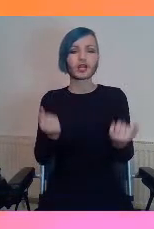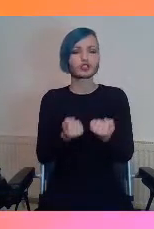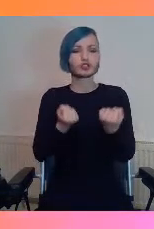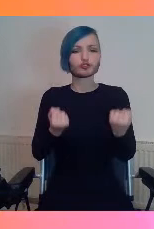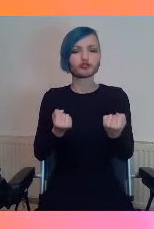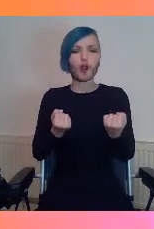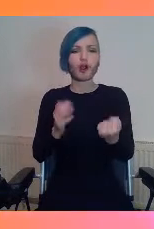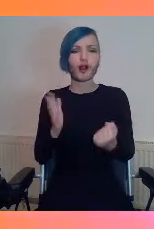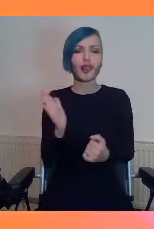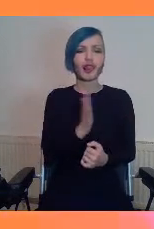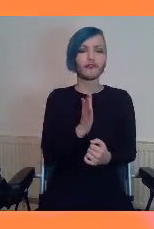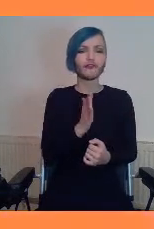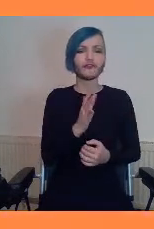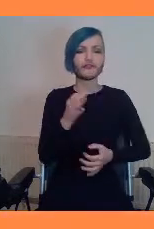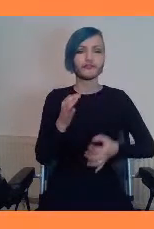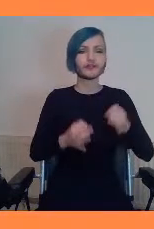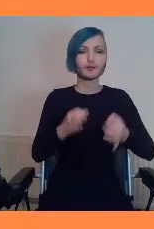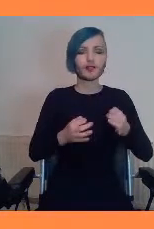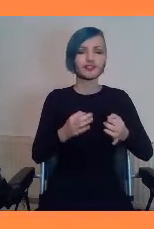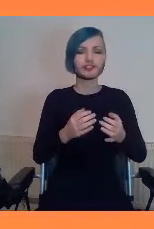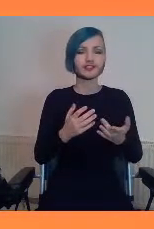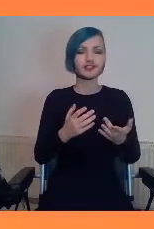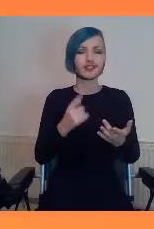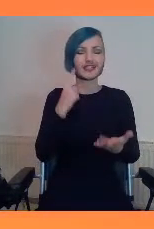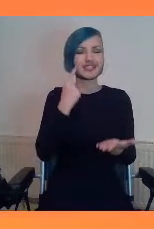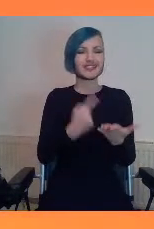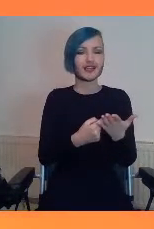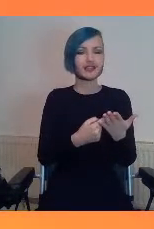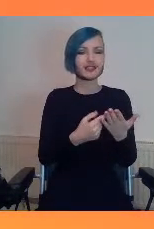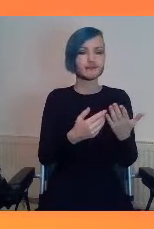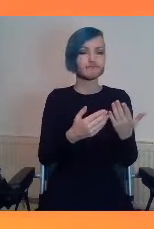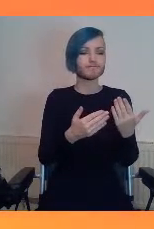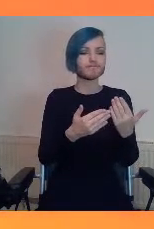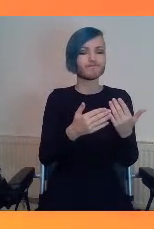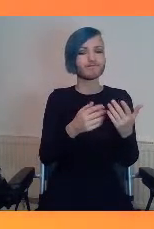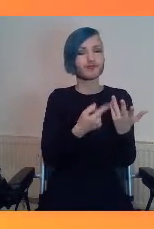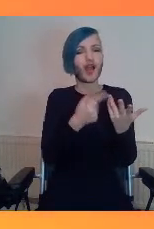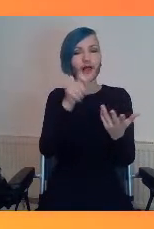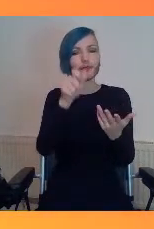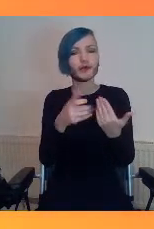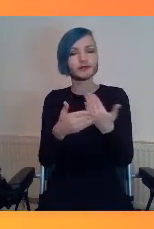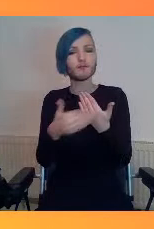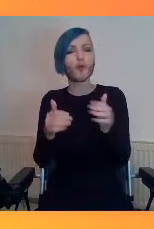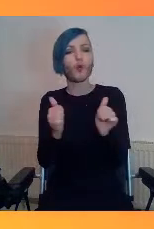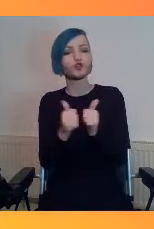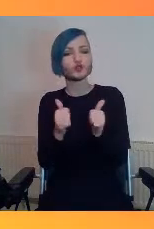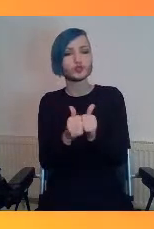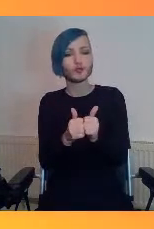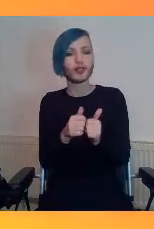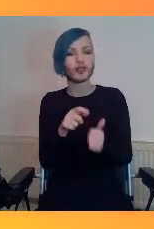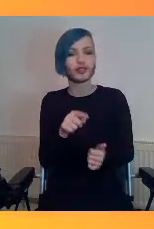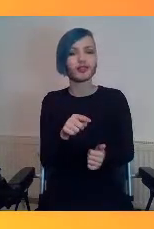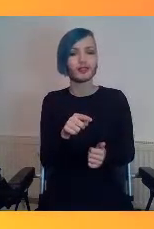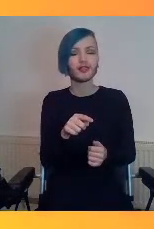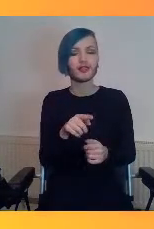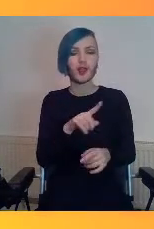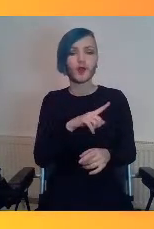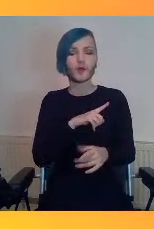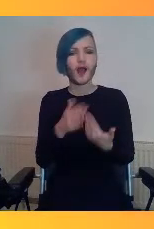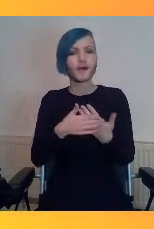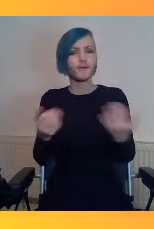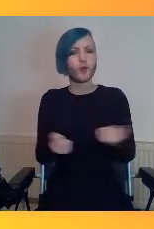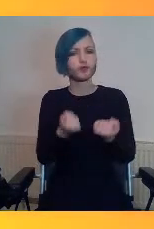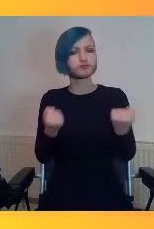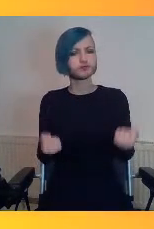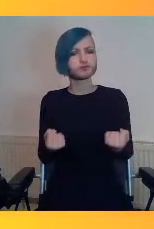to support another candidate, more centrist-like, yes, because he seemed to be stronger and